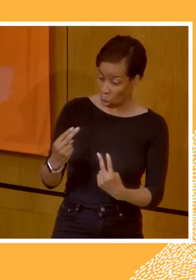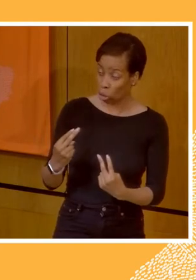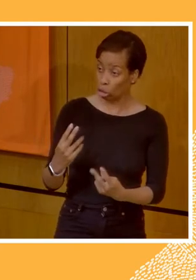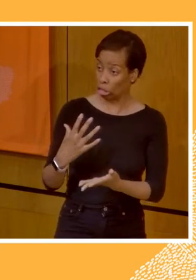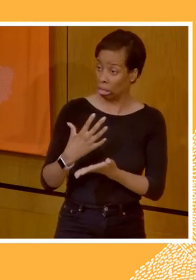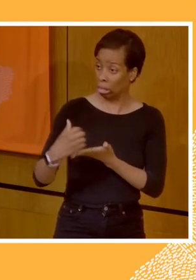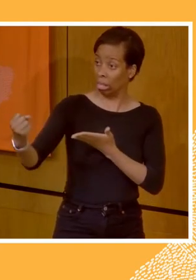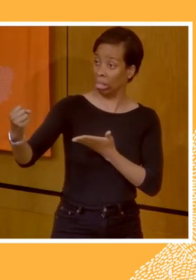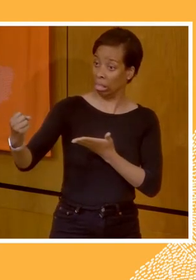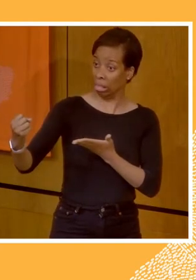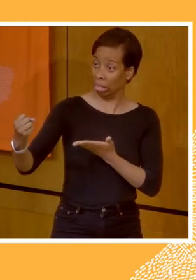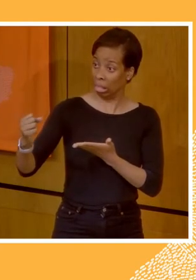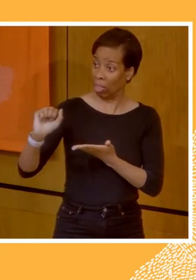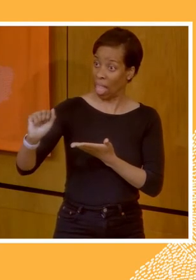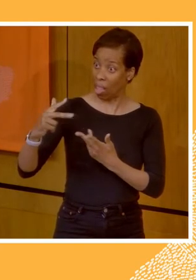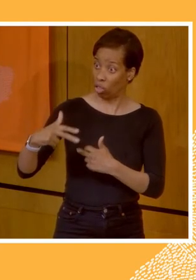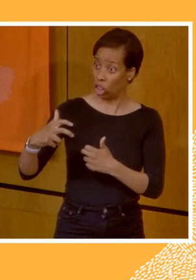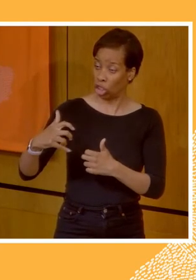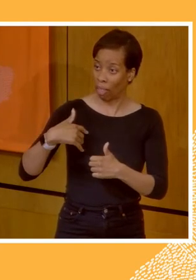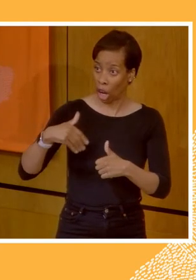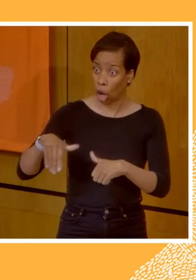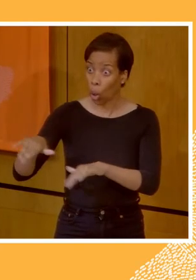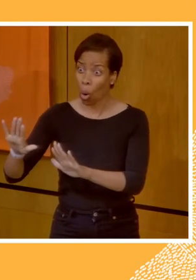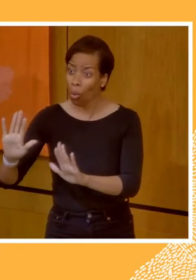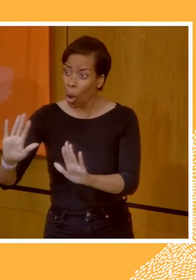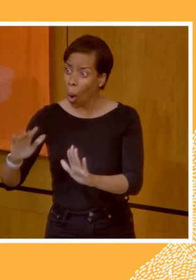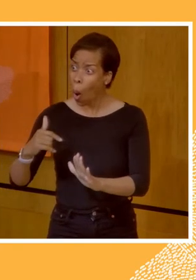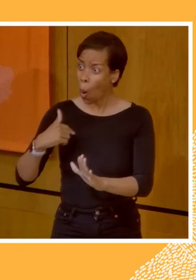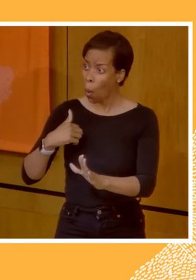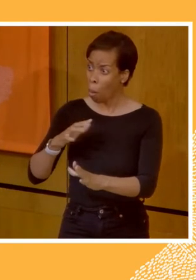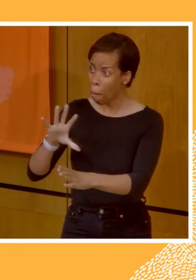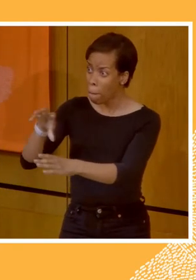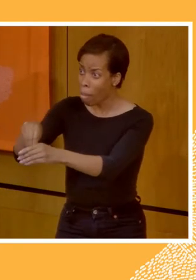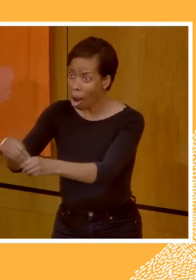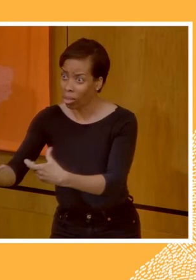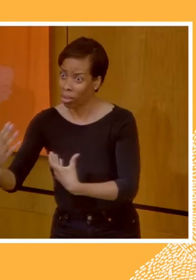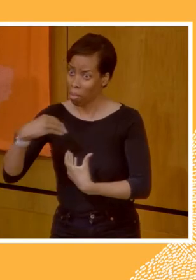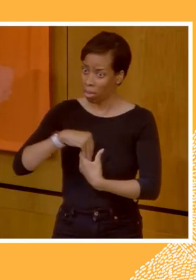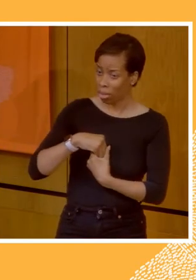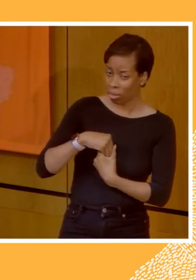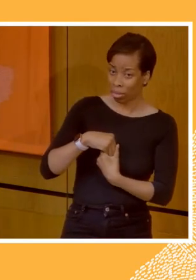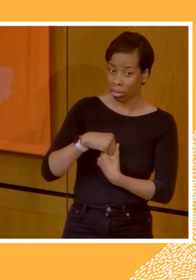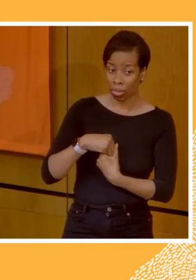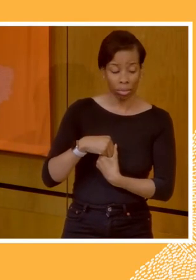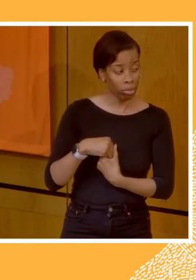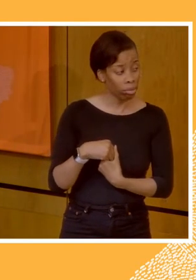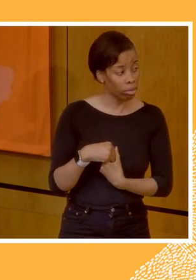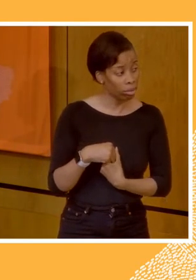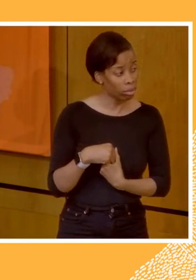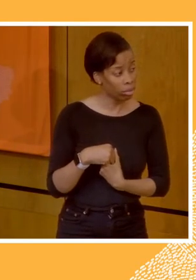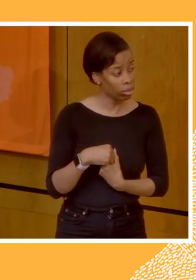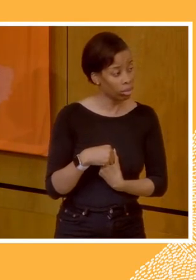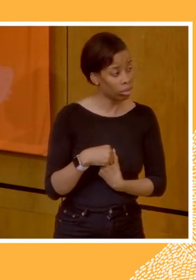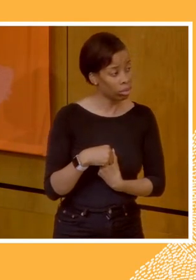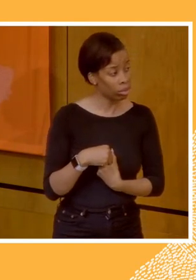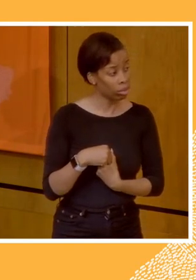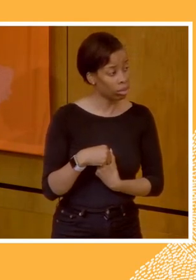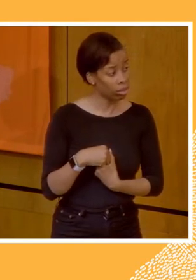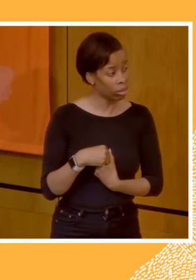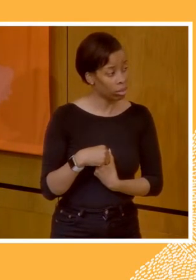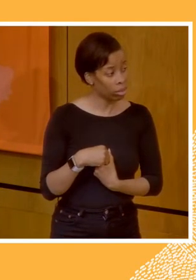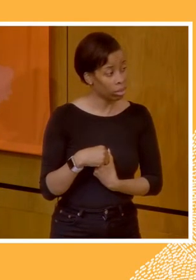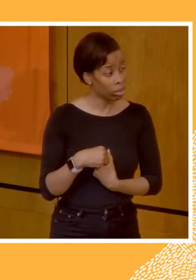feel we are a family. They are part of us. We are part of them. We don't look at them as